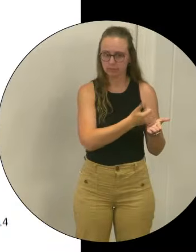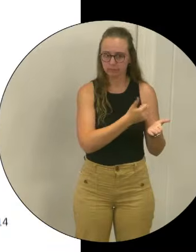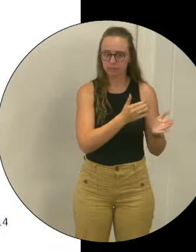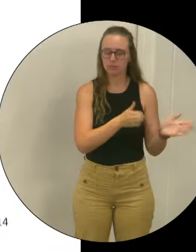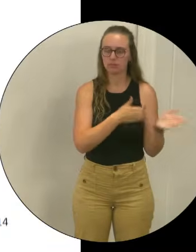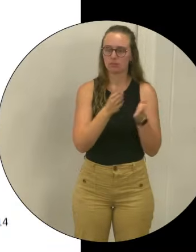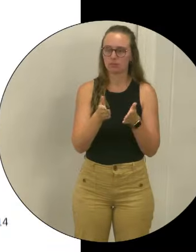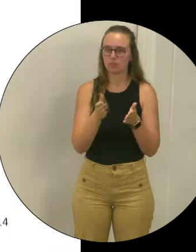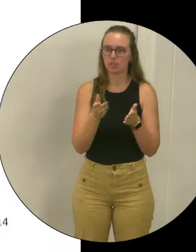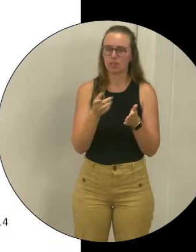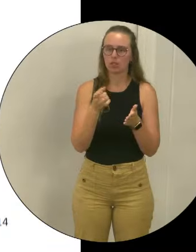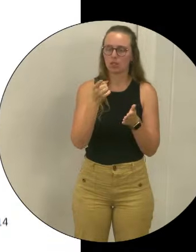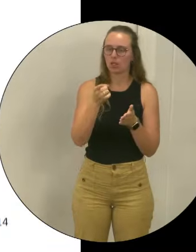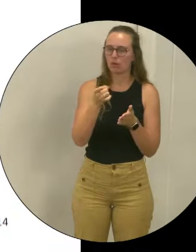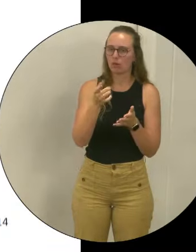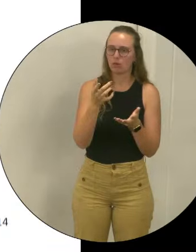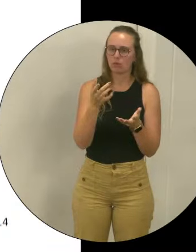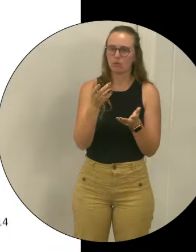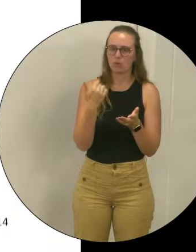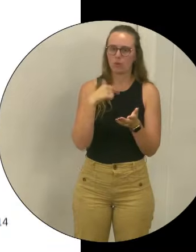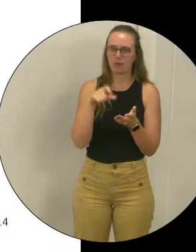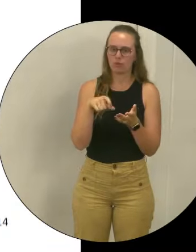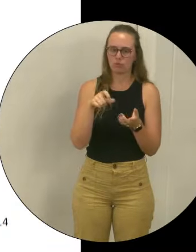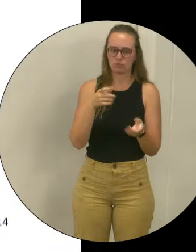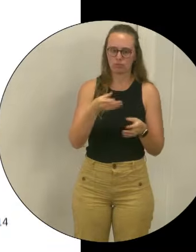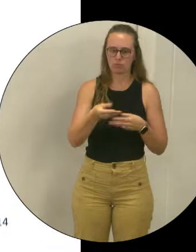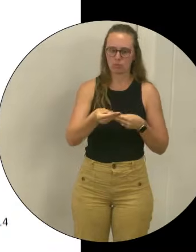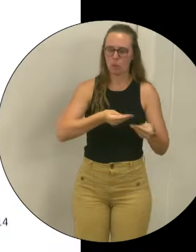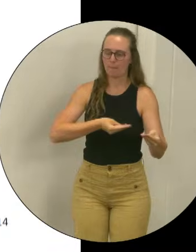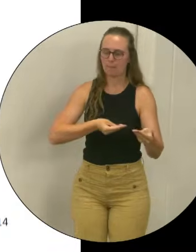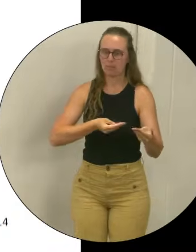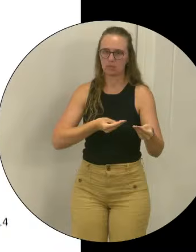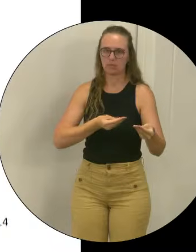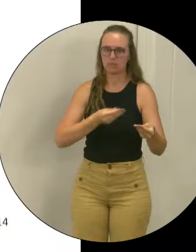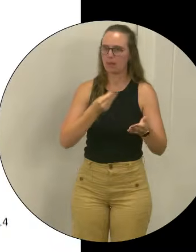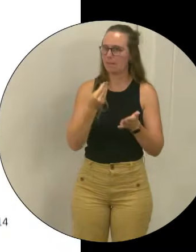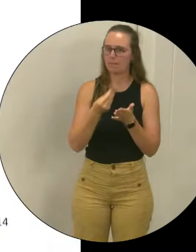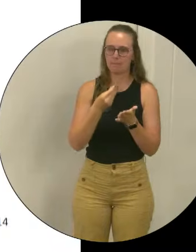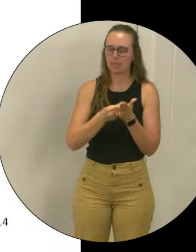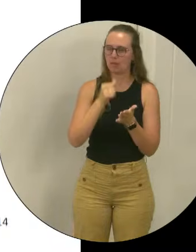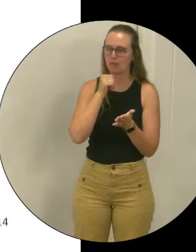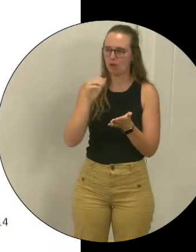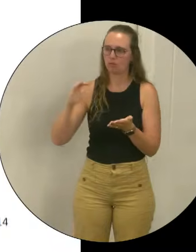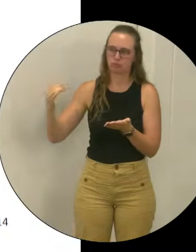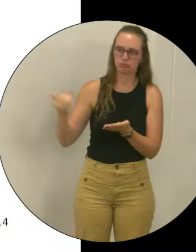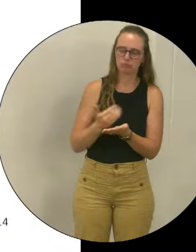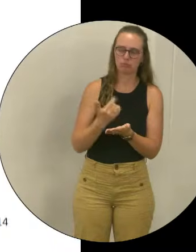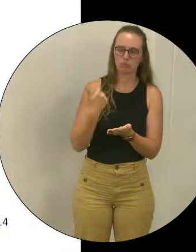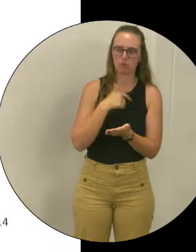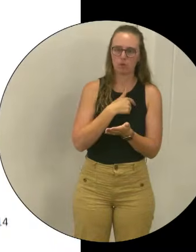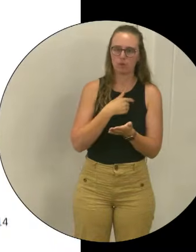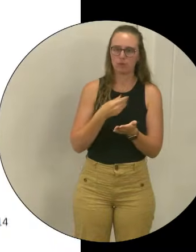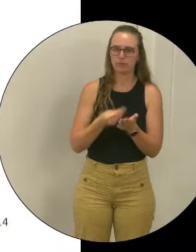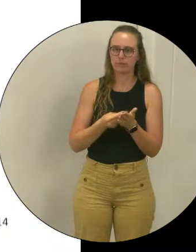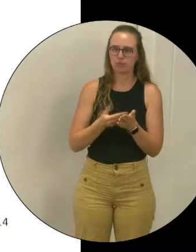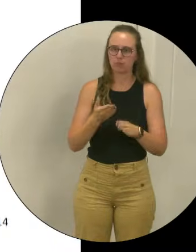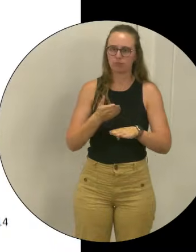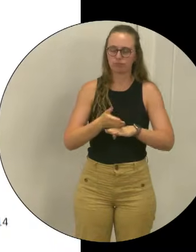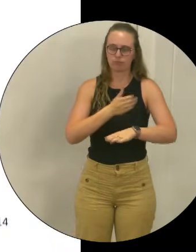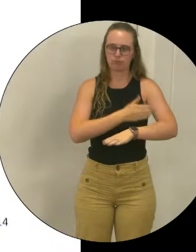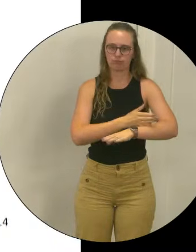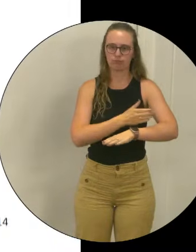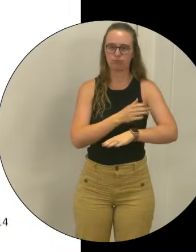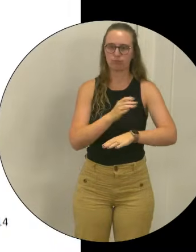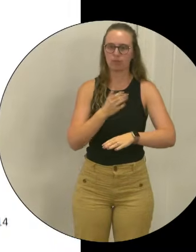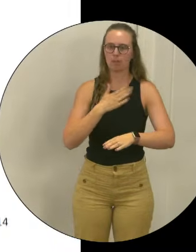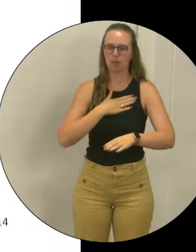I don't know, but we're gonna have to swap it. It's not gonna come in unless our revenue increases. And